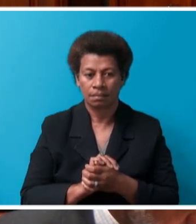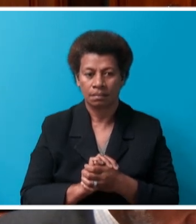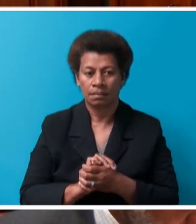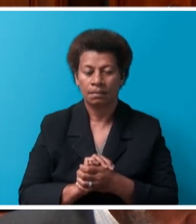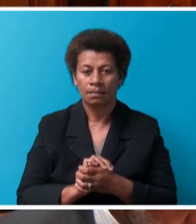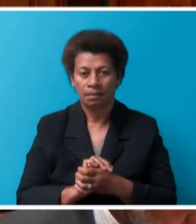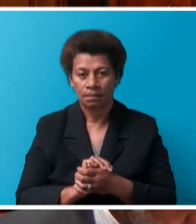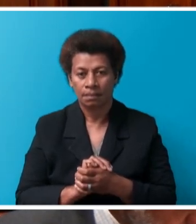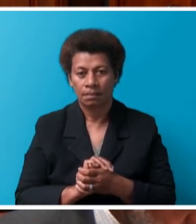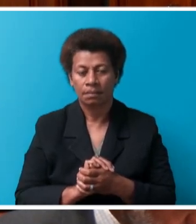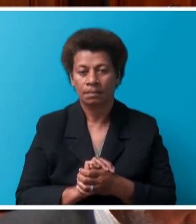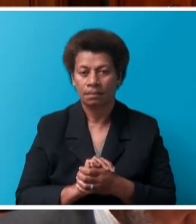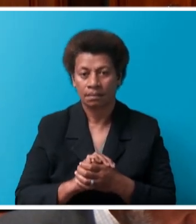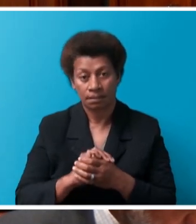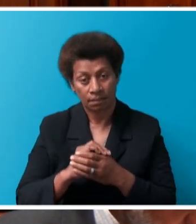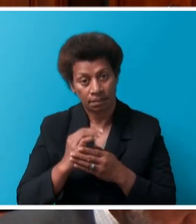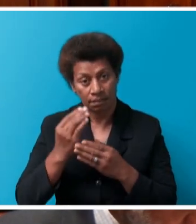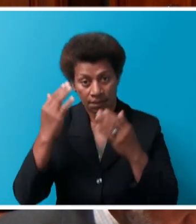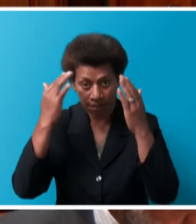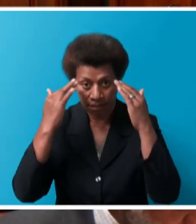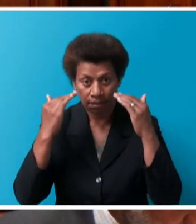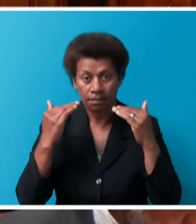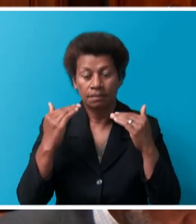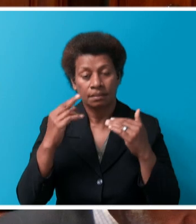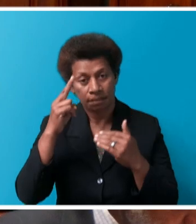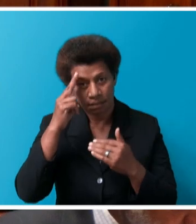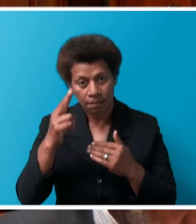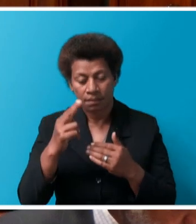Mr. Speaker, let me talk about expanding rice production also.